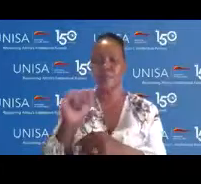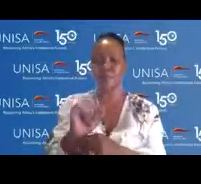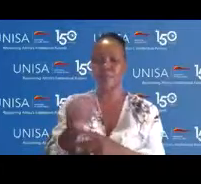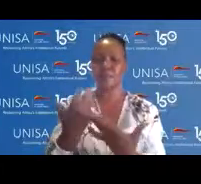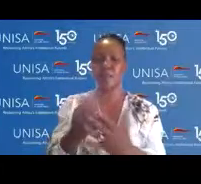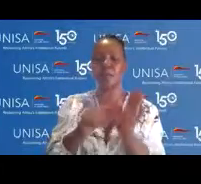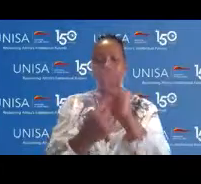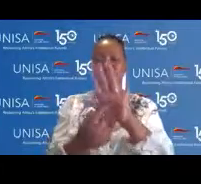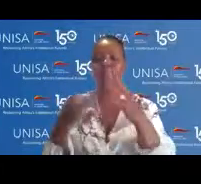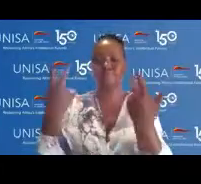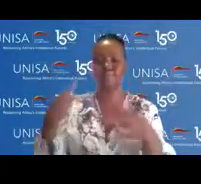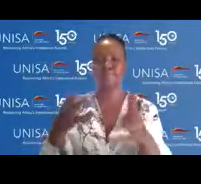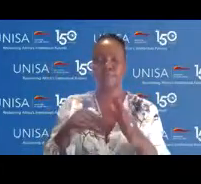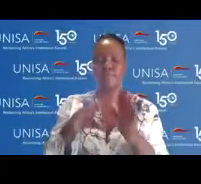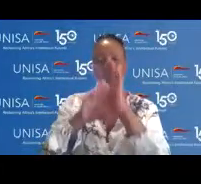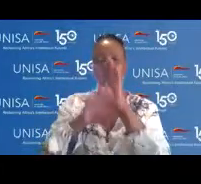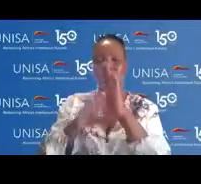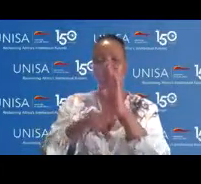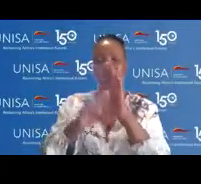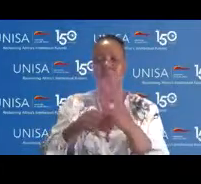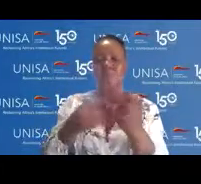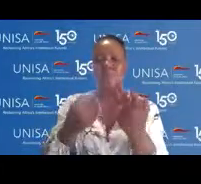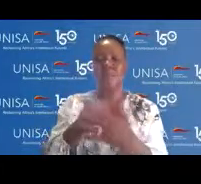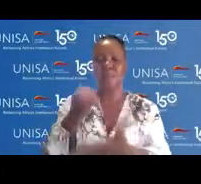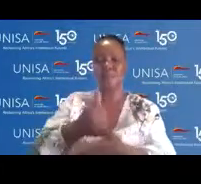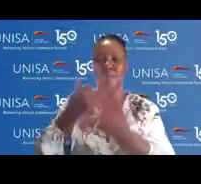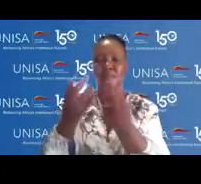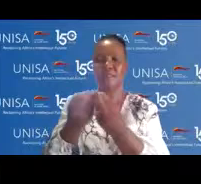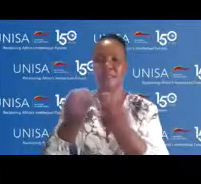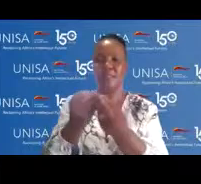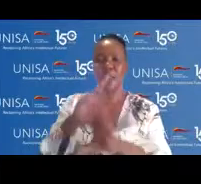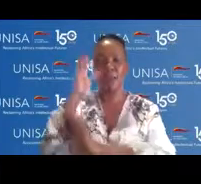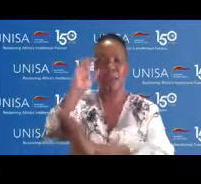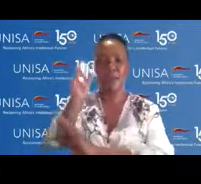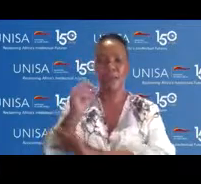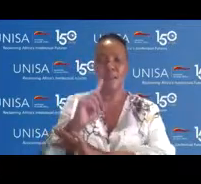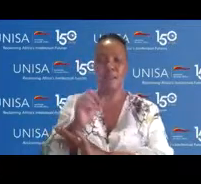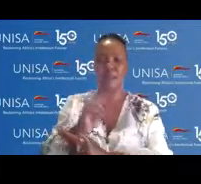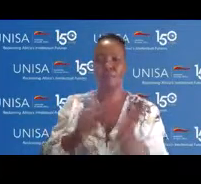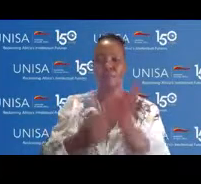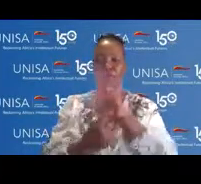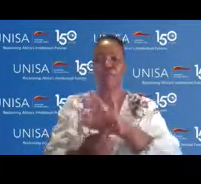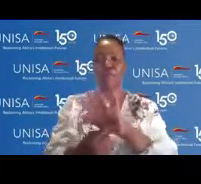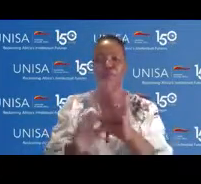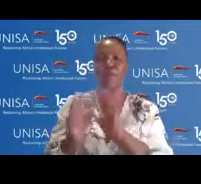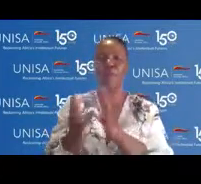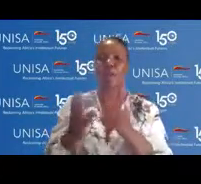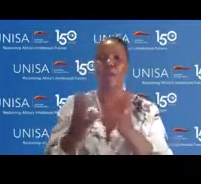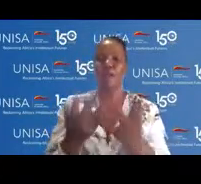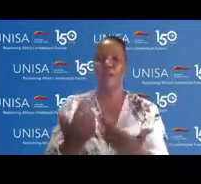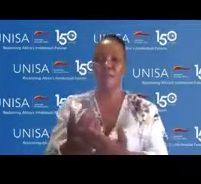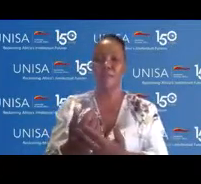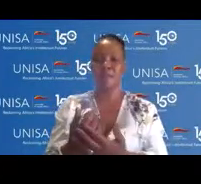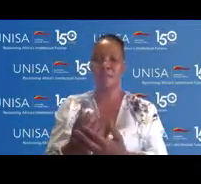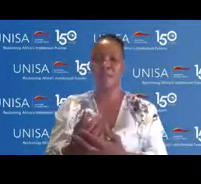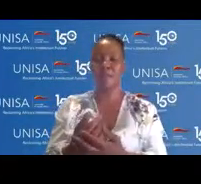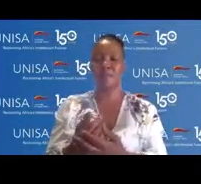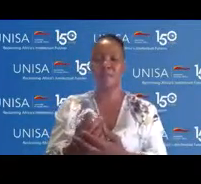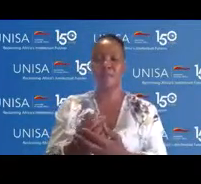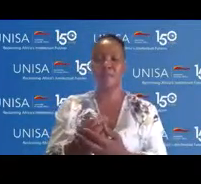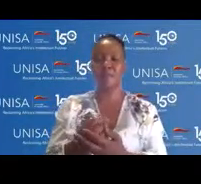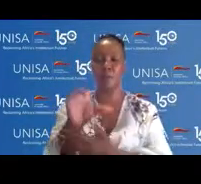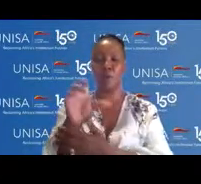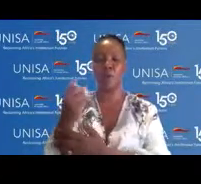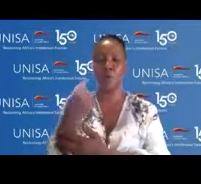under device care. Remember, there we also showed you how the, let me just quickly log in there because I see my screen